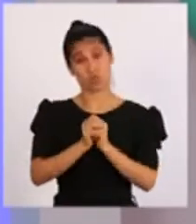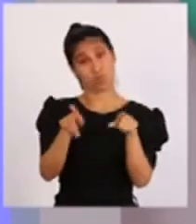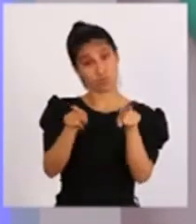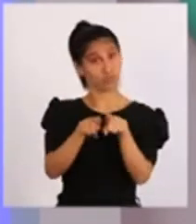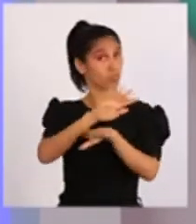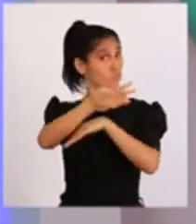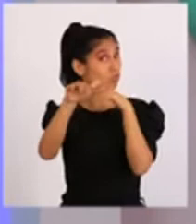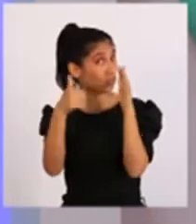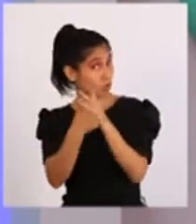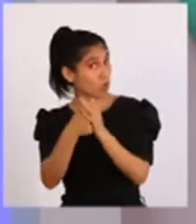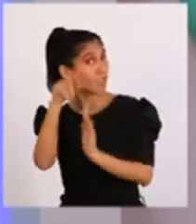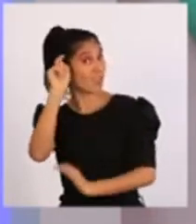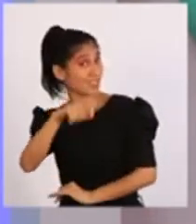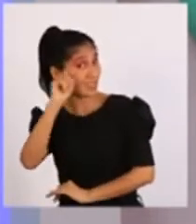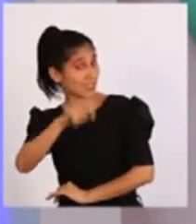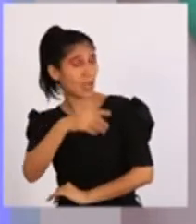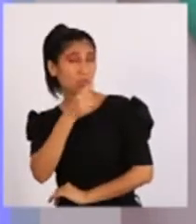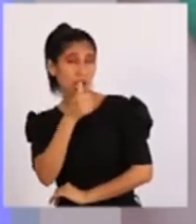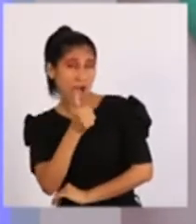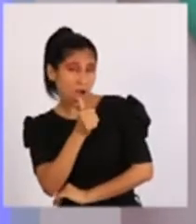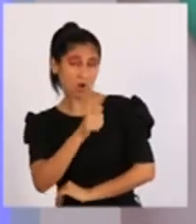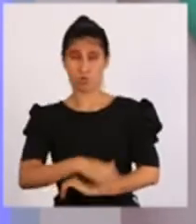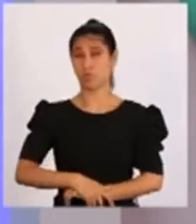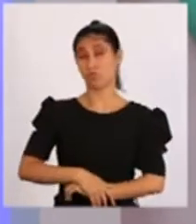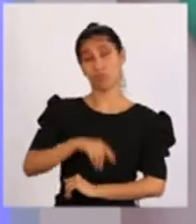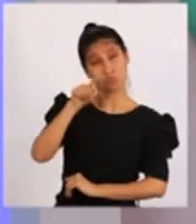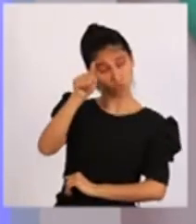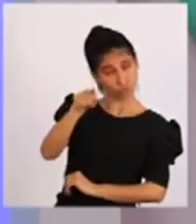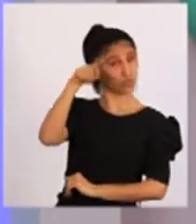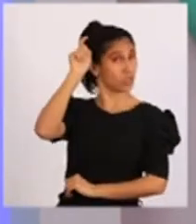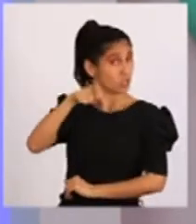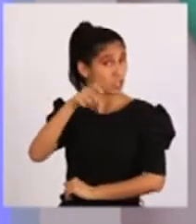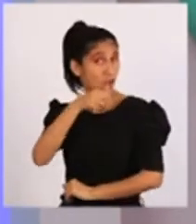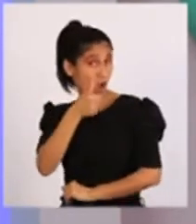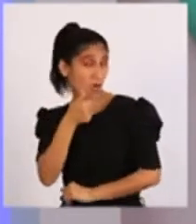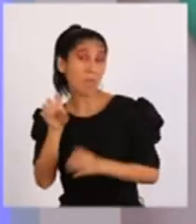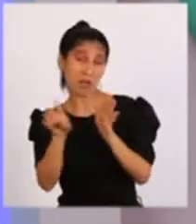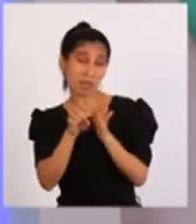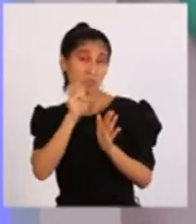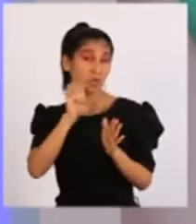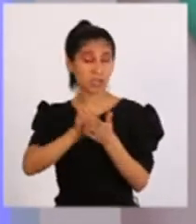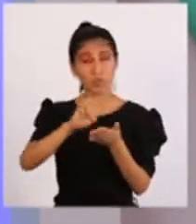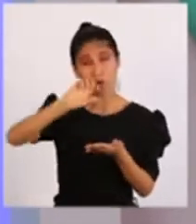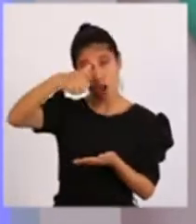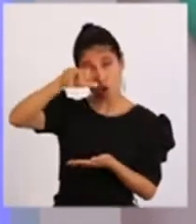for many things. We need it to drink, water the